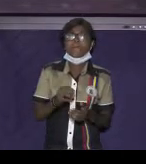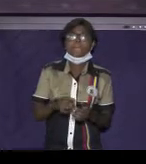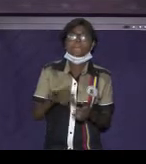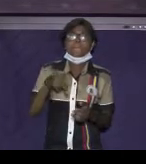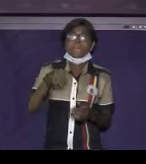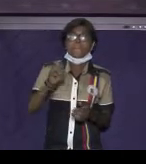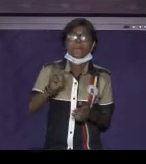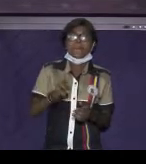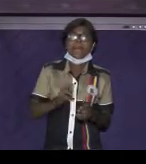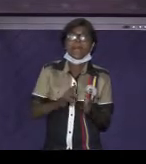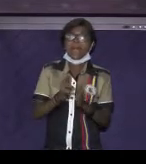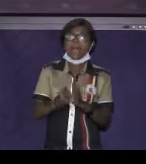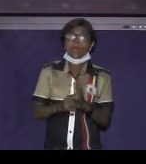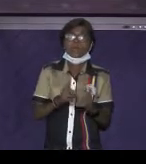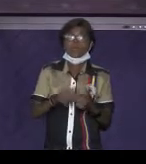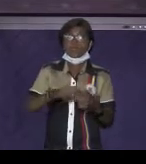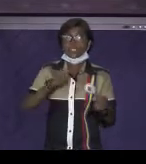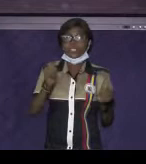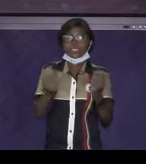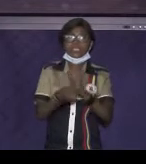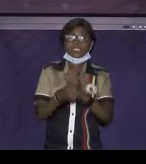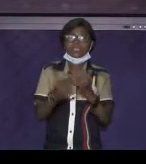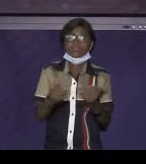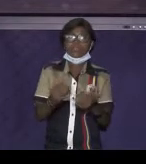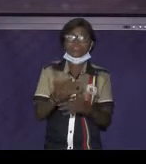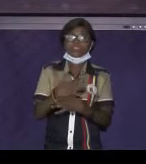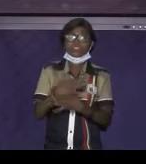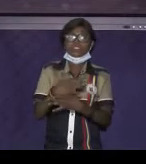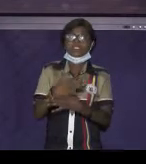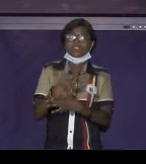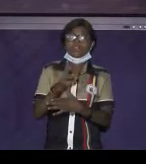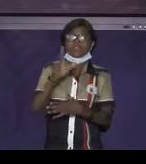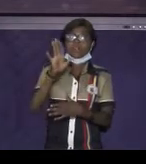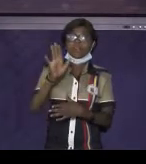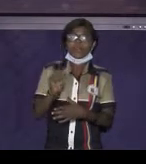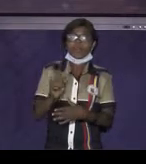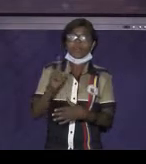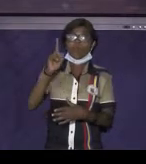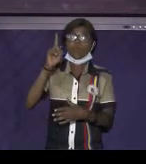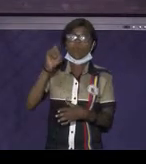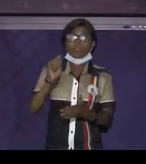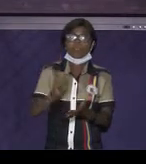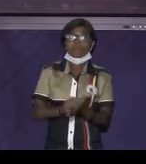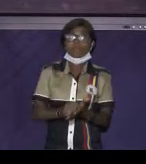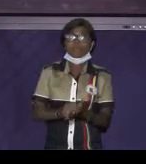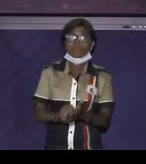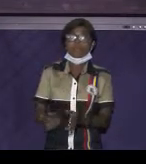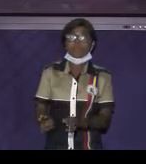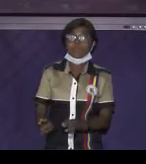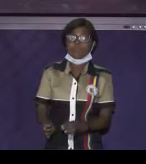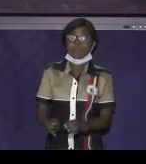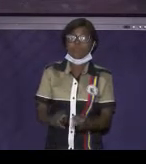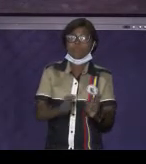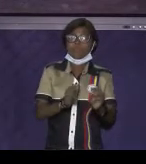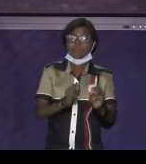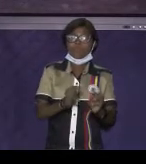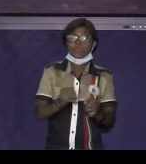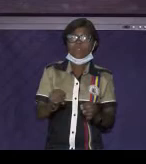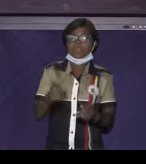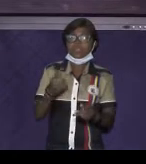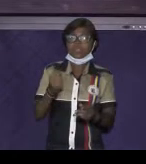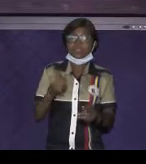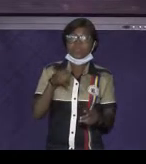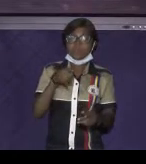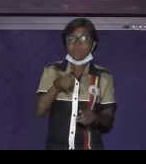kilometers. So to change this to kilometers, we simply divide by 1,000. And that is moving the decimal point back 3